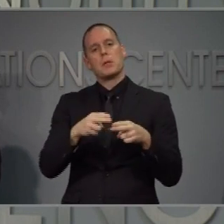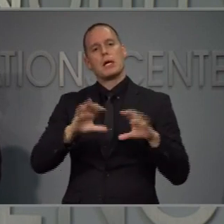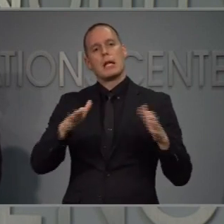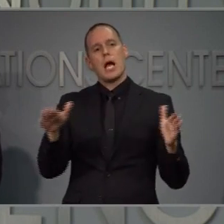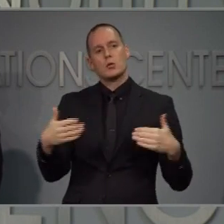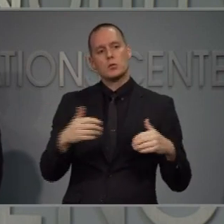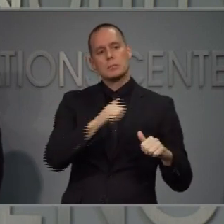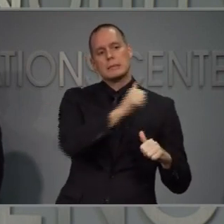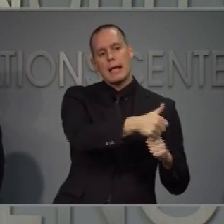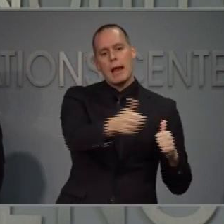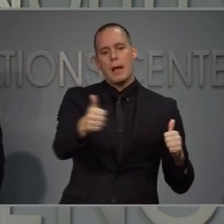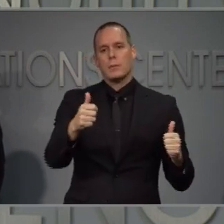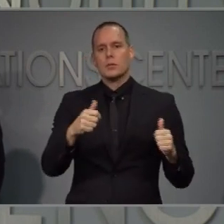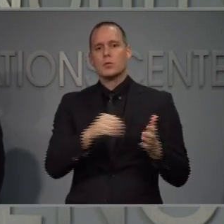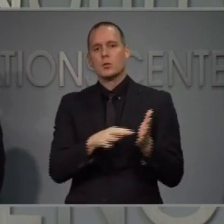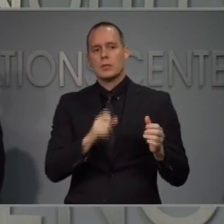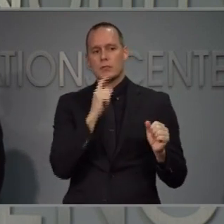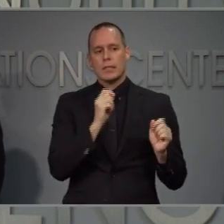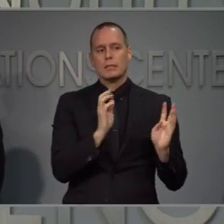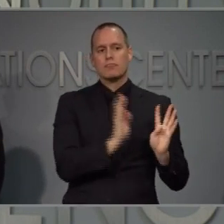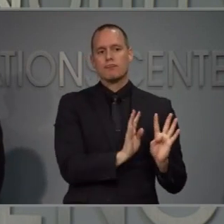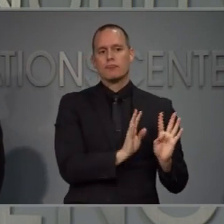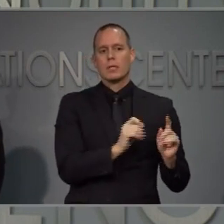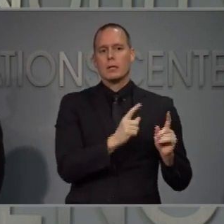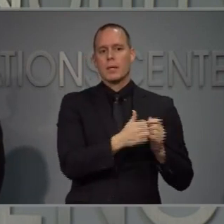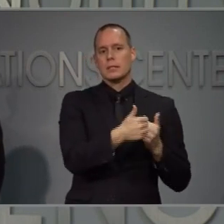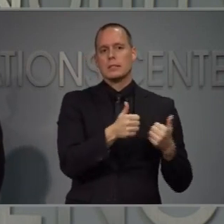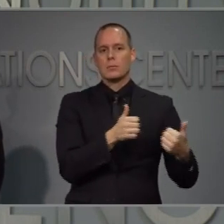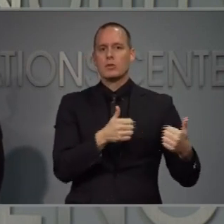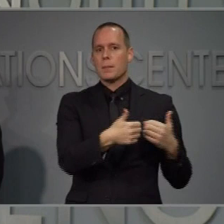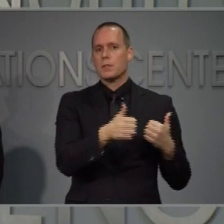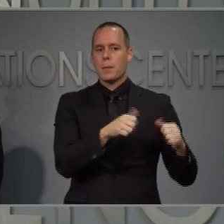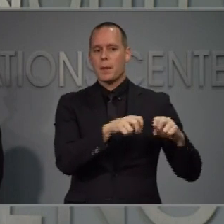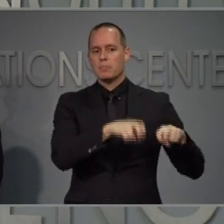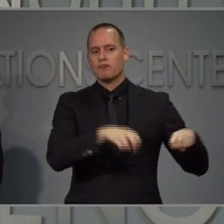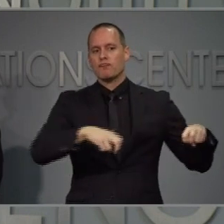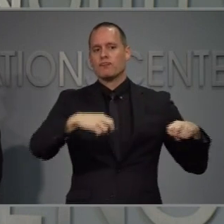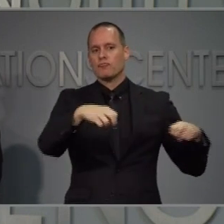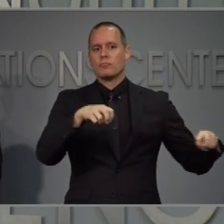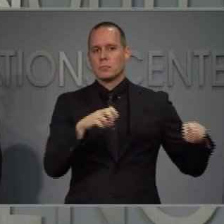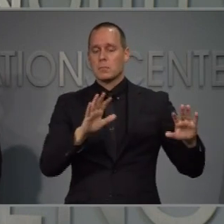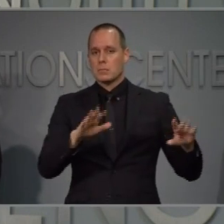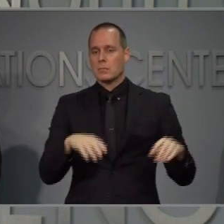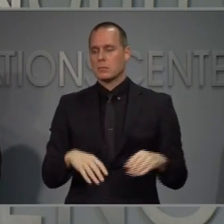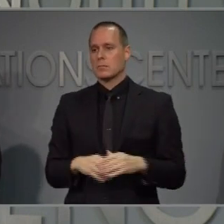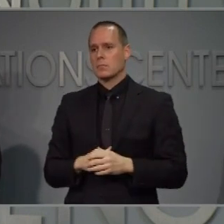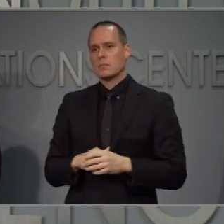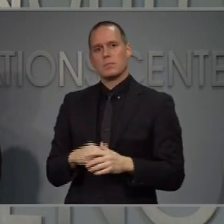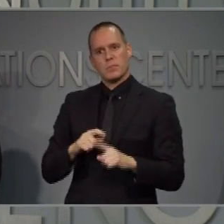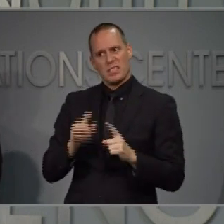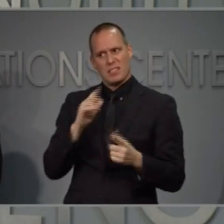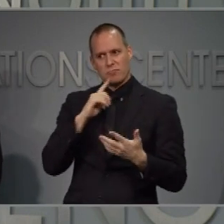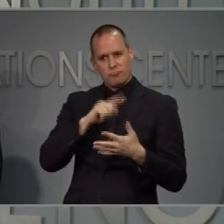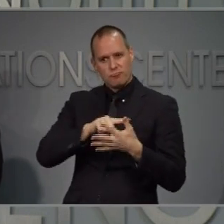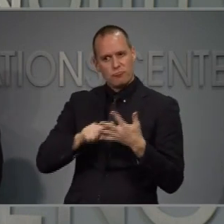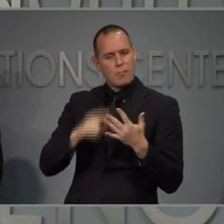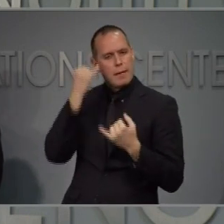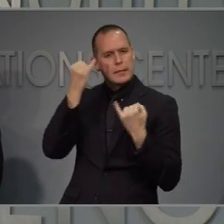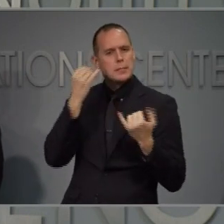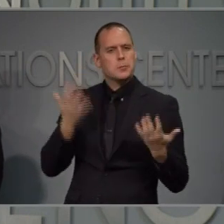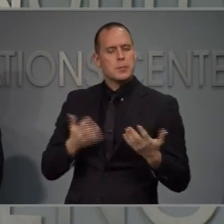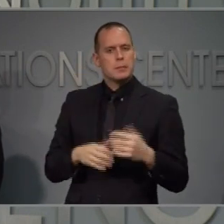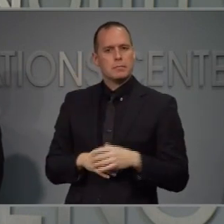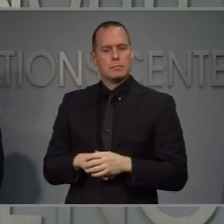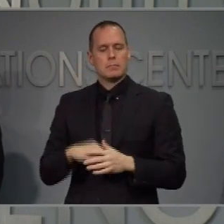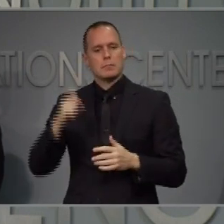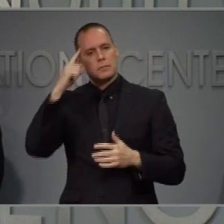thing? Thanks for that question. You're exactly right. The decisions are going to be made